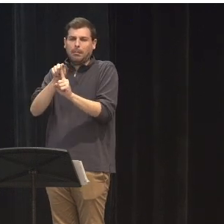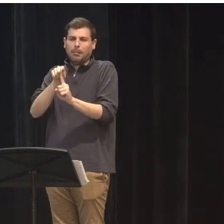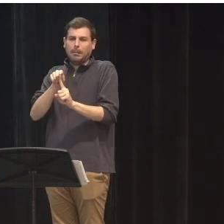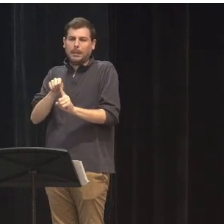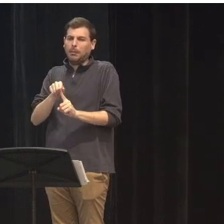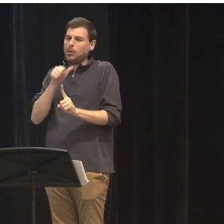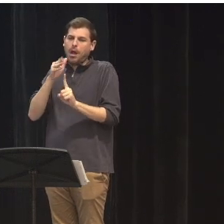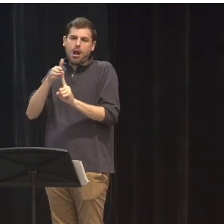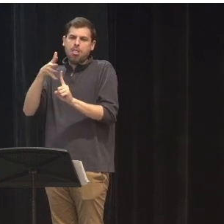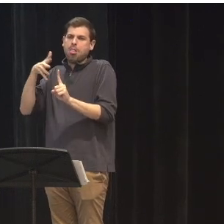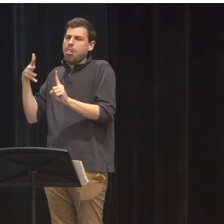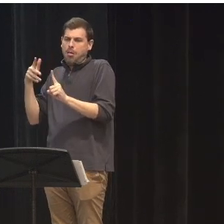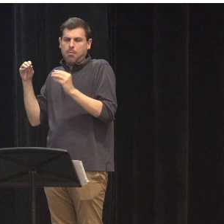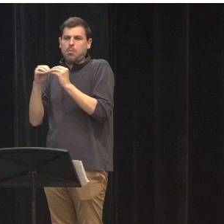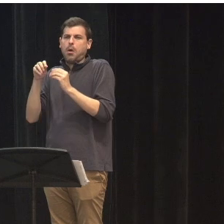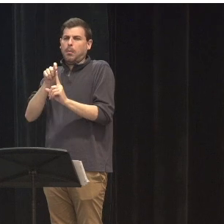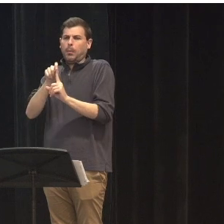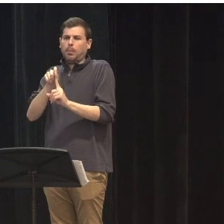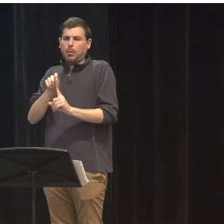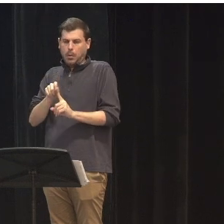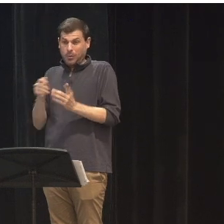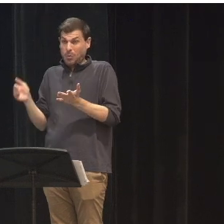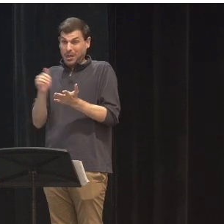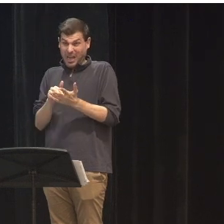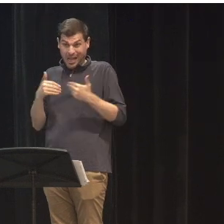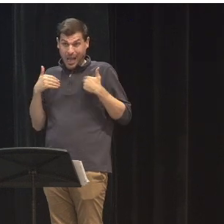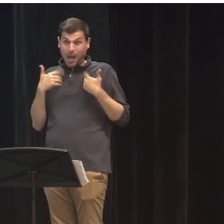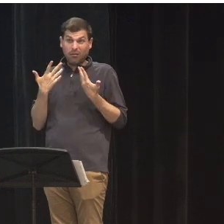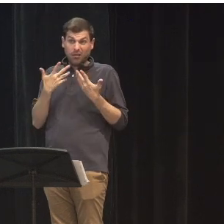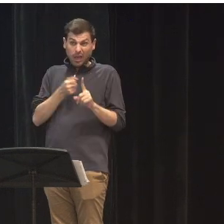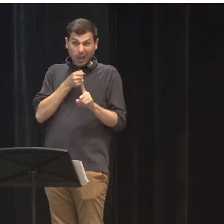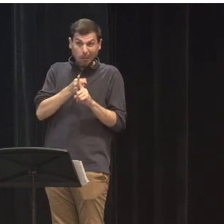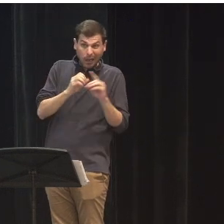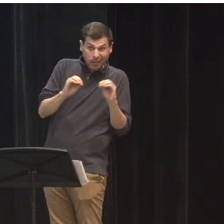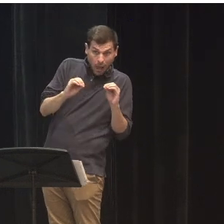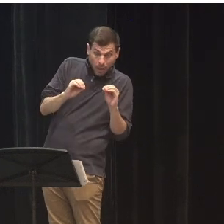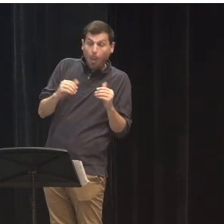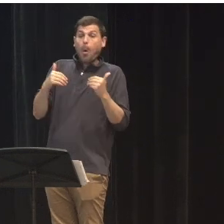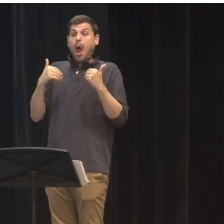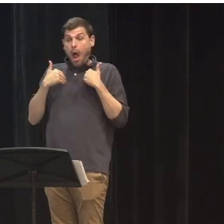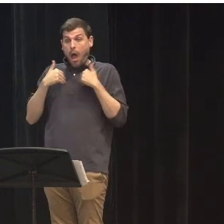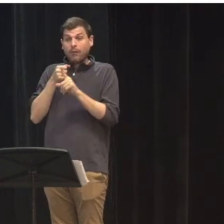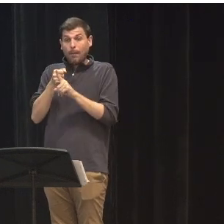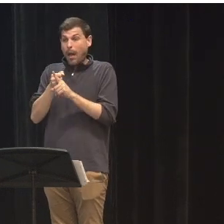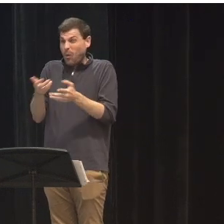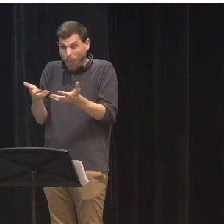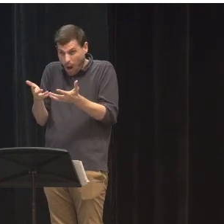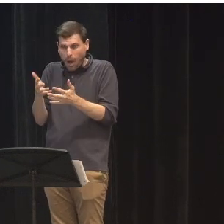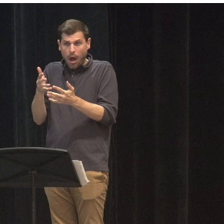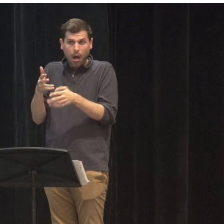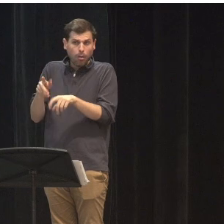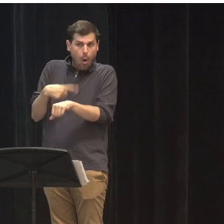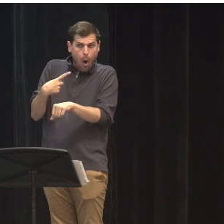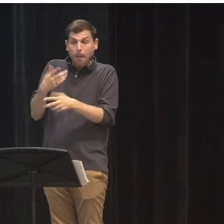assessments into no significant impact and temporary significant impacts. And you can see in this column where it's sort of identified